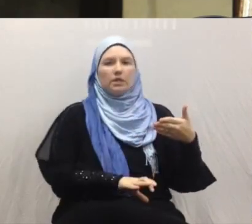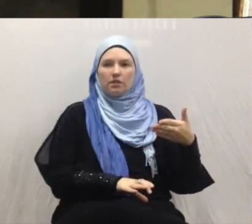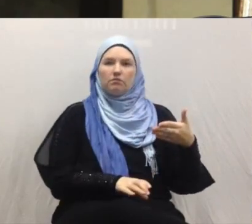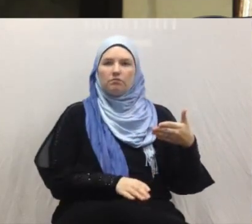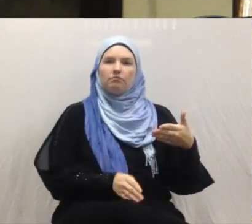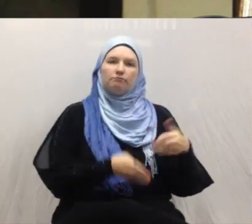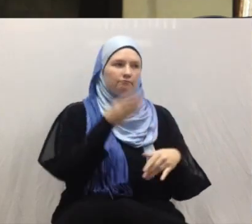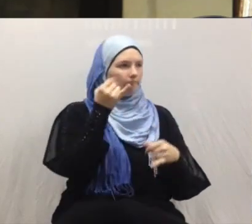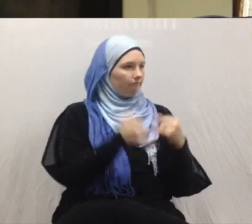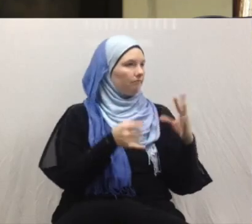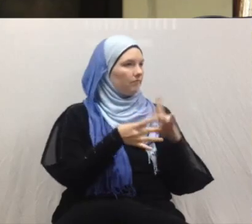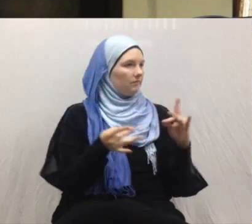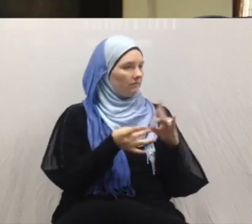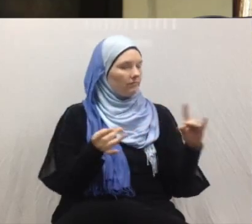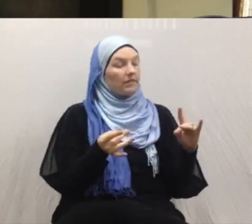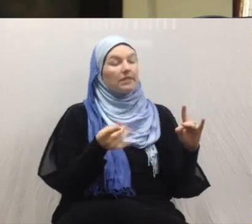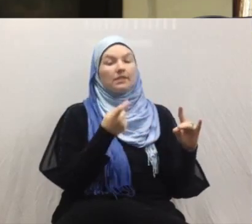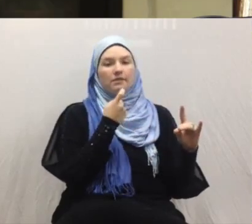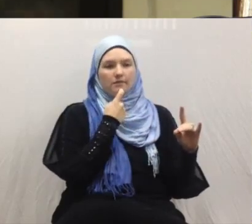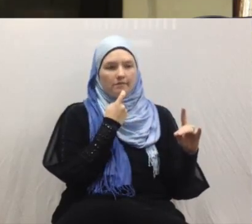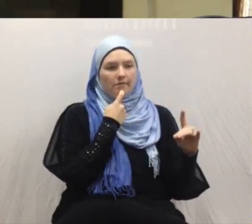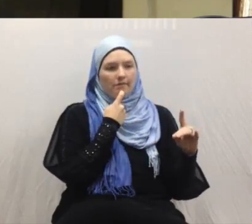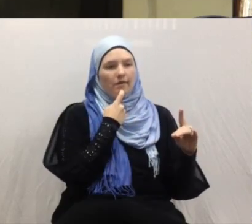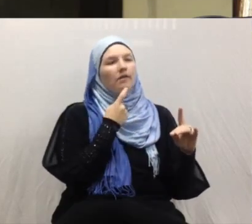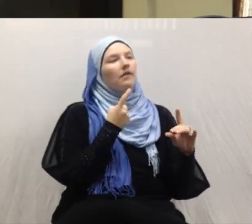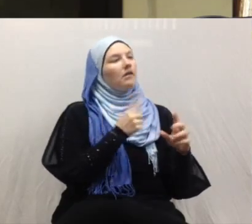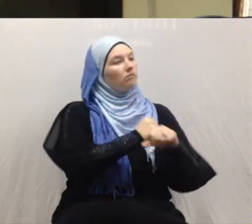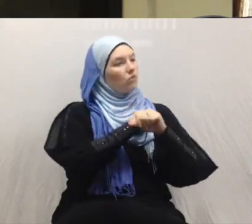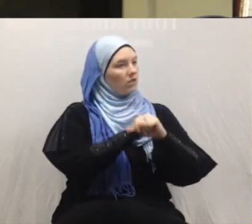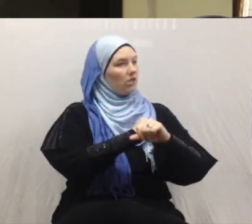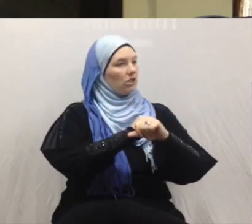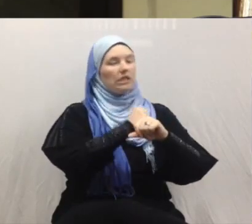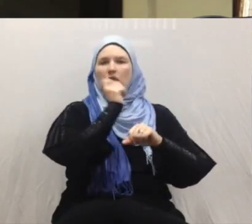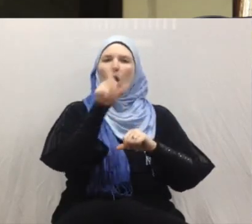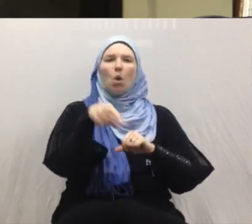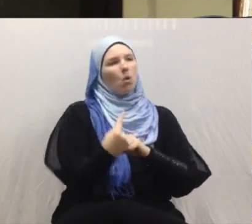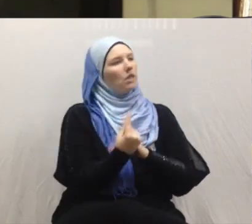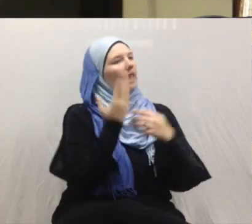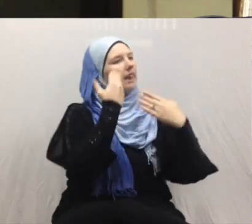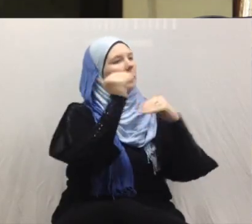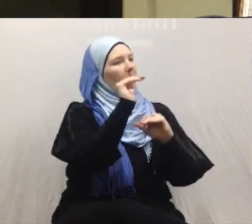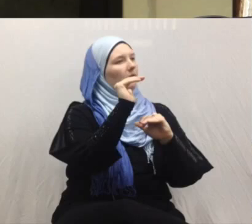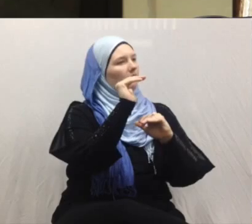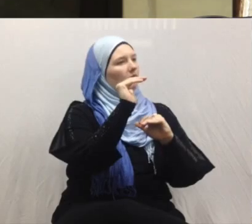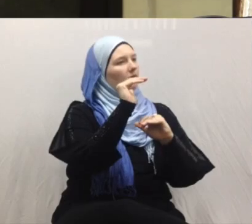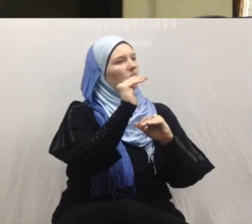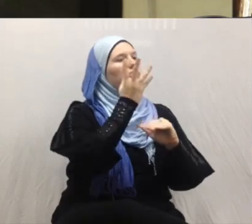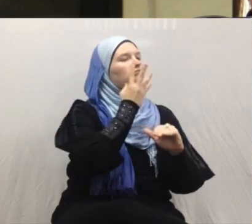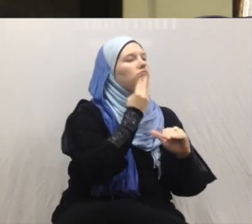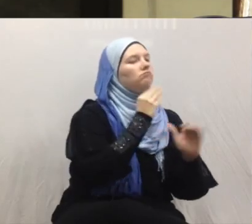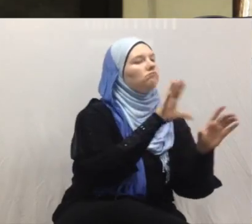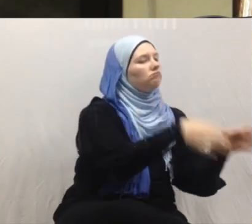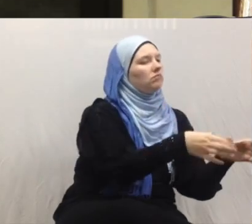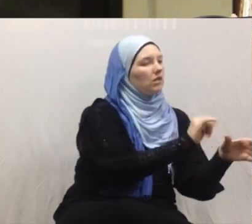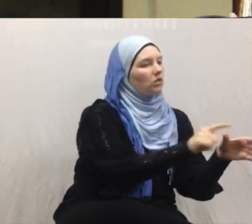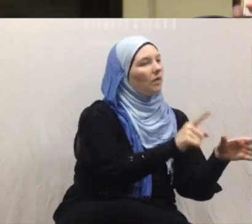regarding this document, that the extension of protection is not only to those who are Jews, but